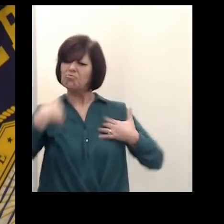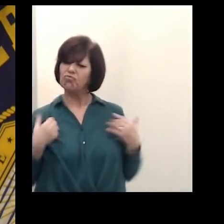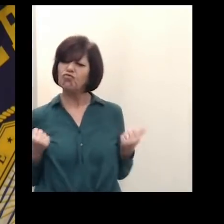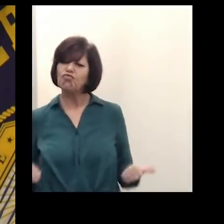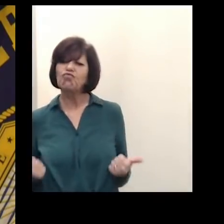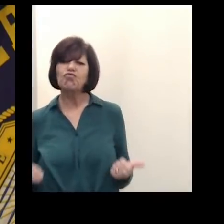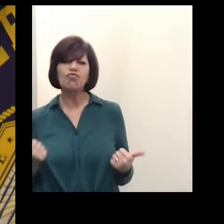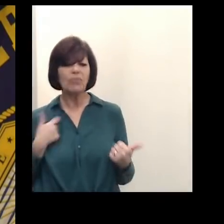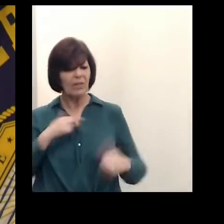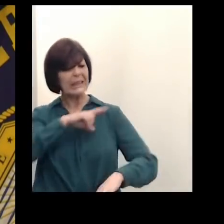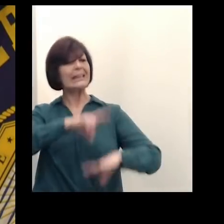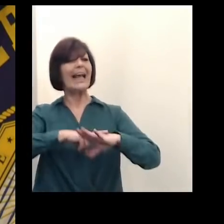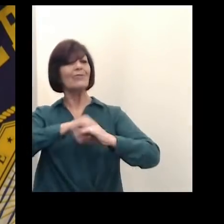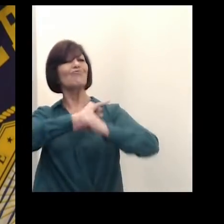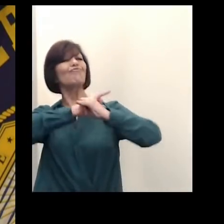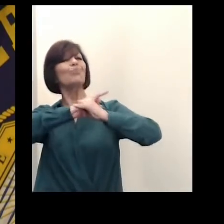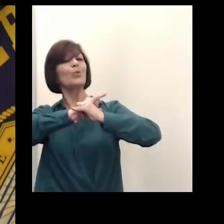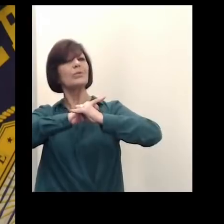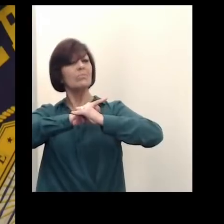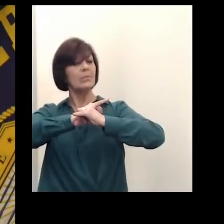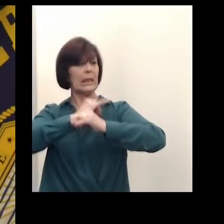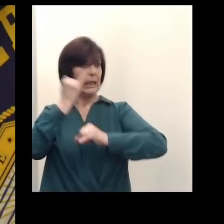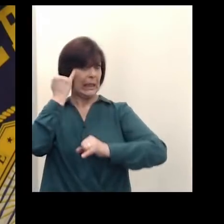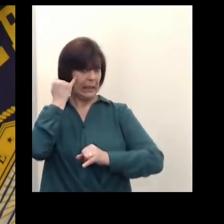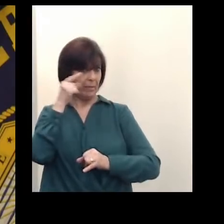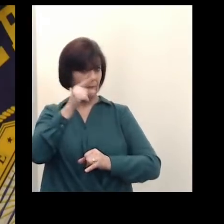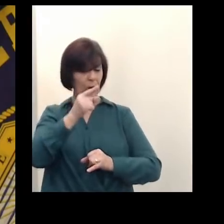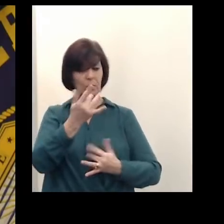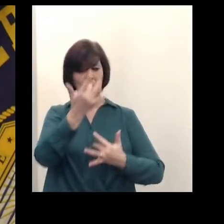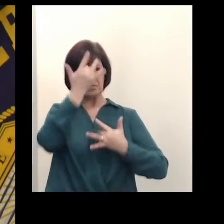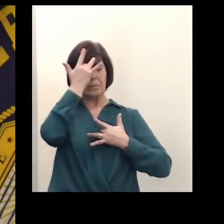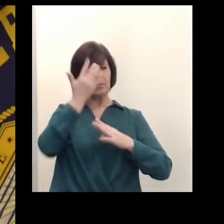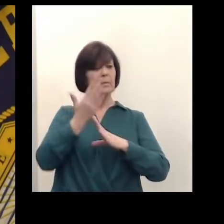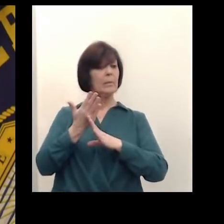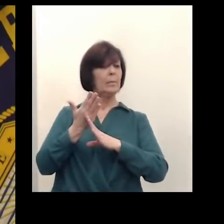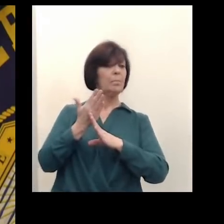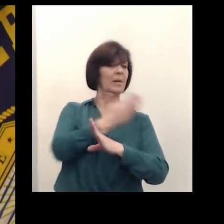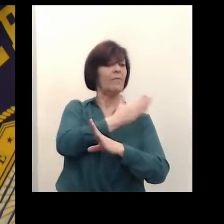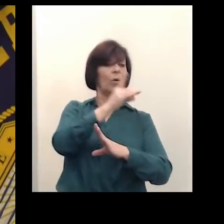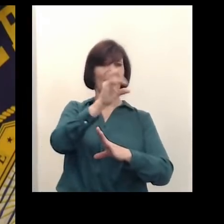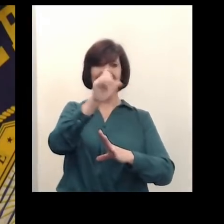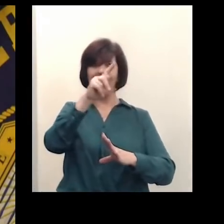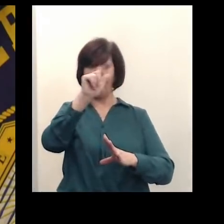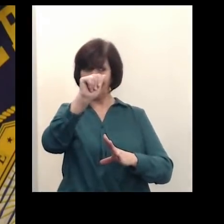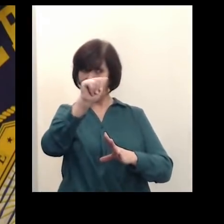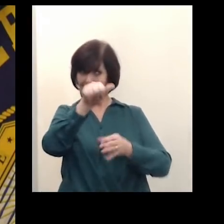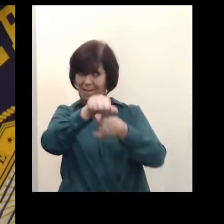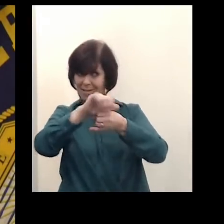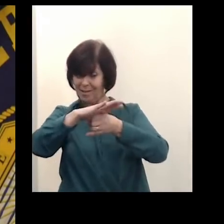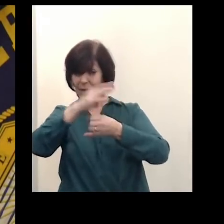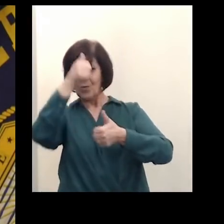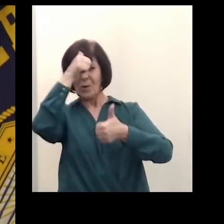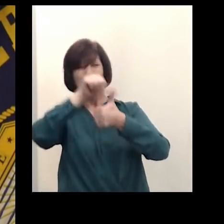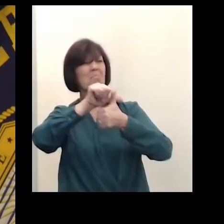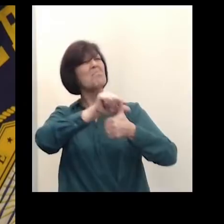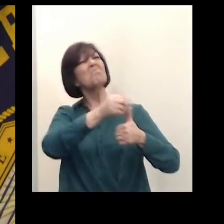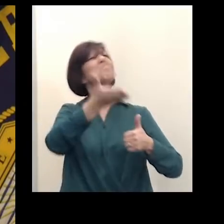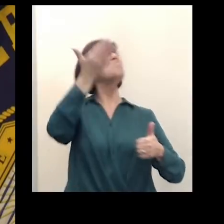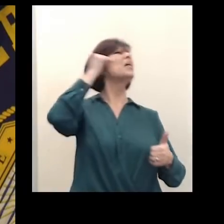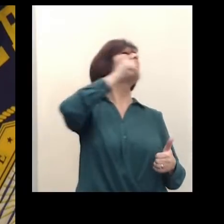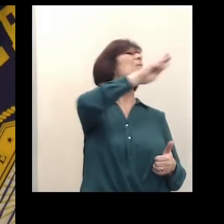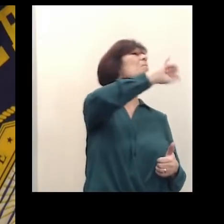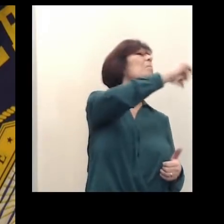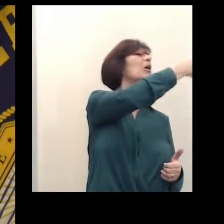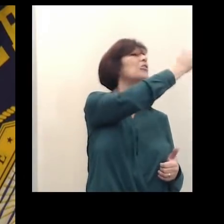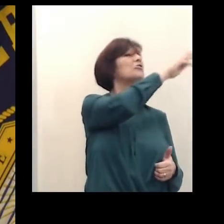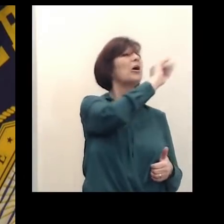prior infection, if you were infected in the pre-Delta waves, back originally in March and April, and the sort